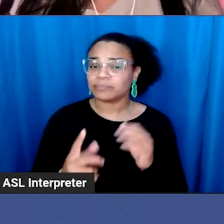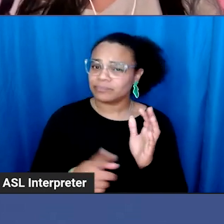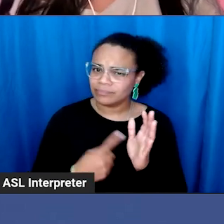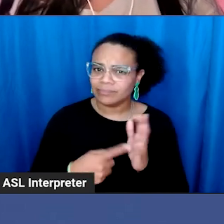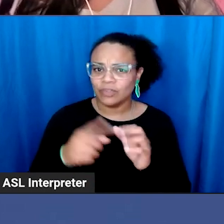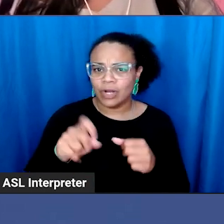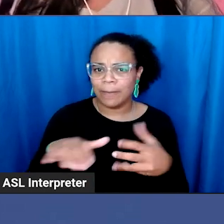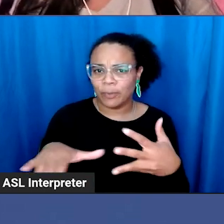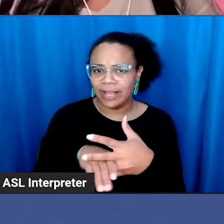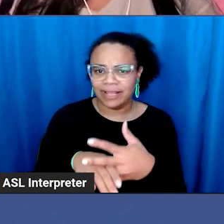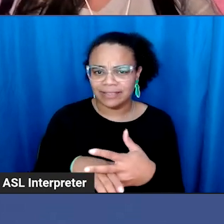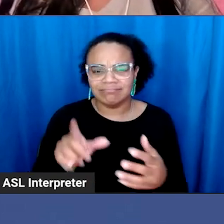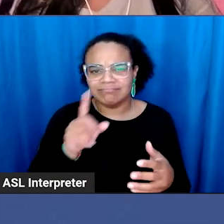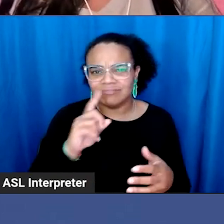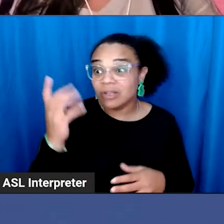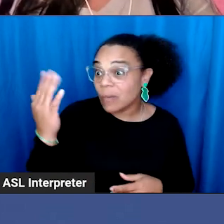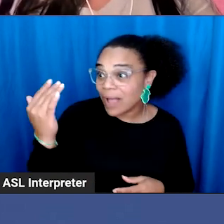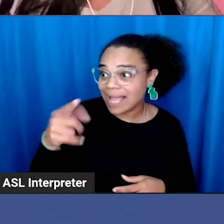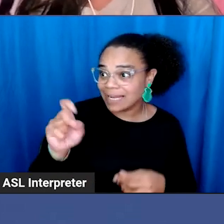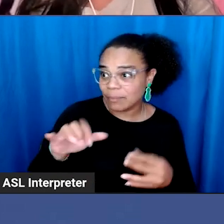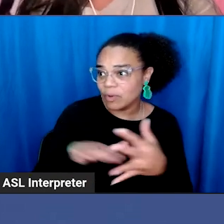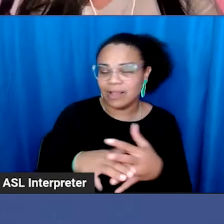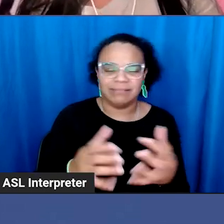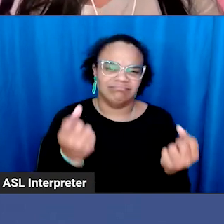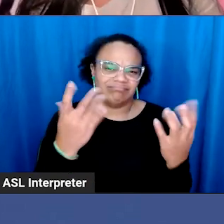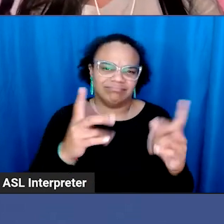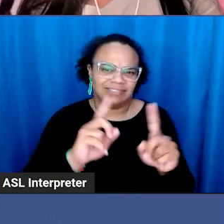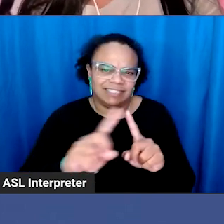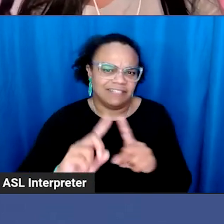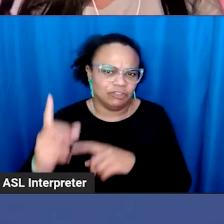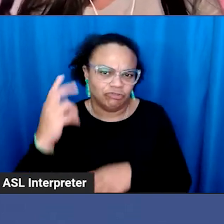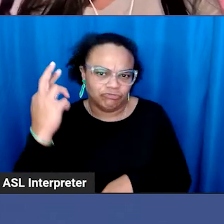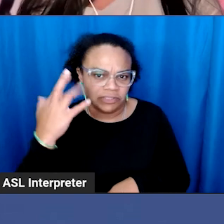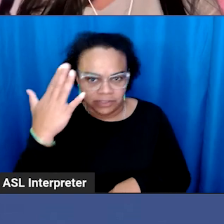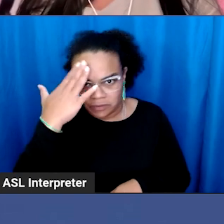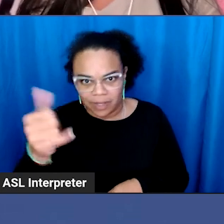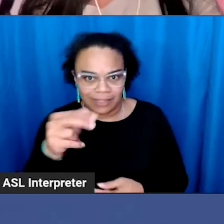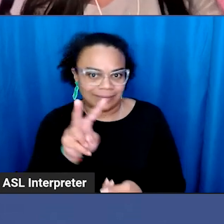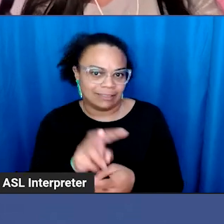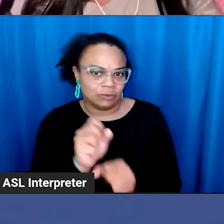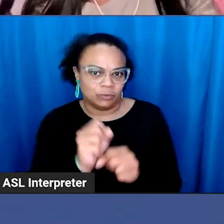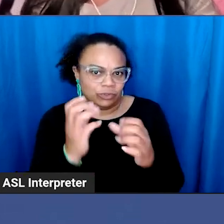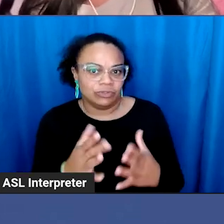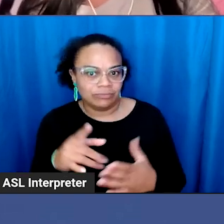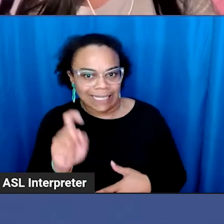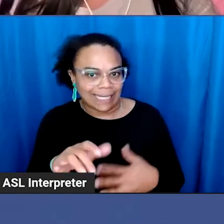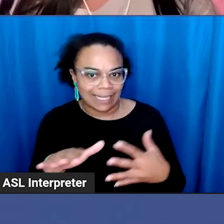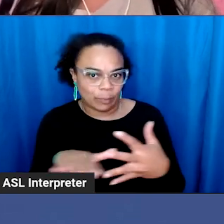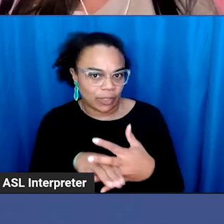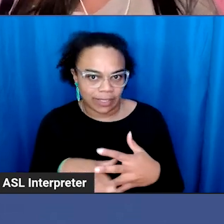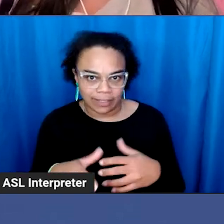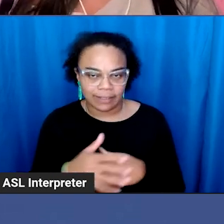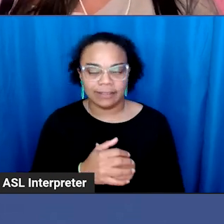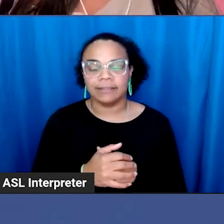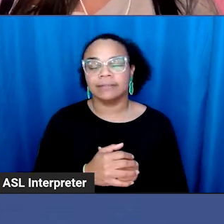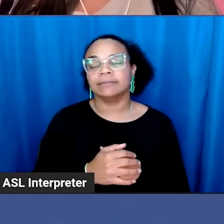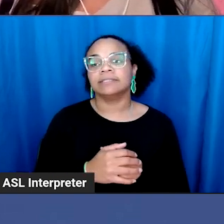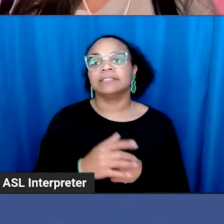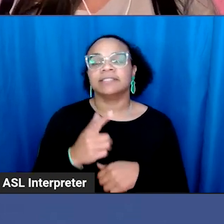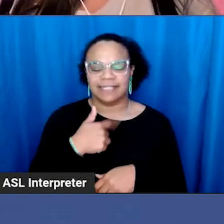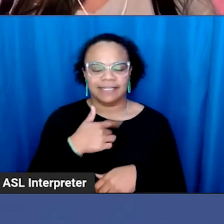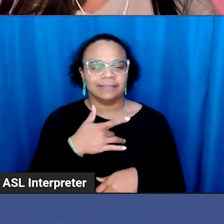various different reasons for sex workers to have a break. I pinpoint that in my